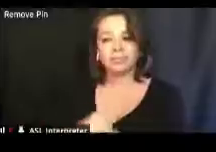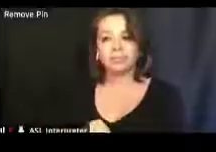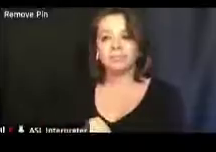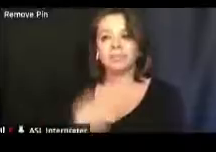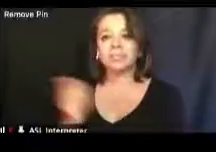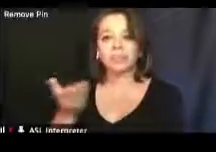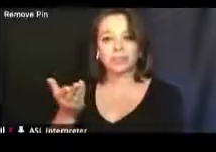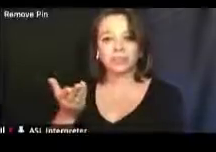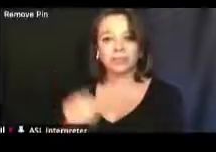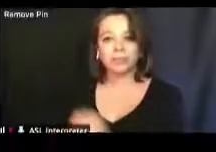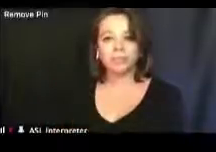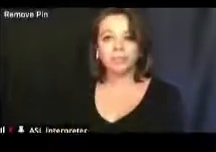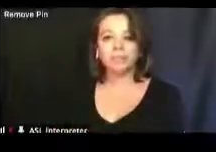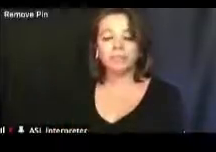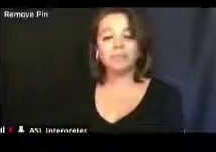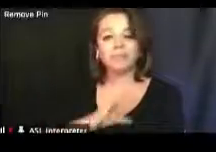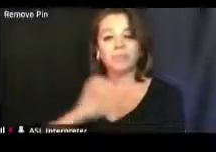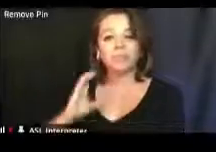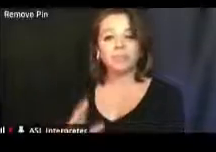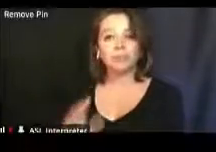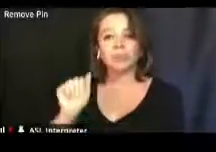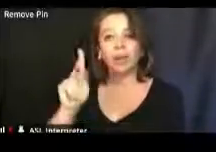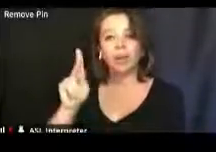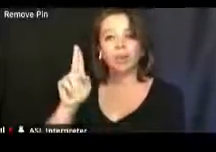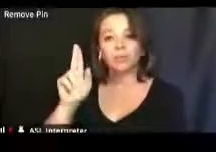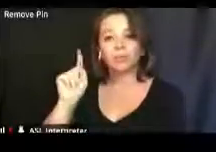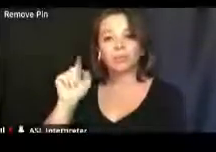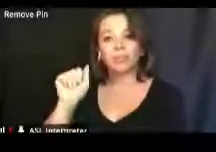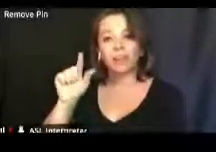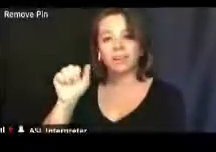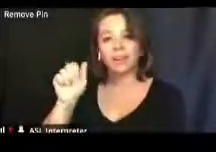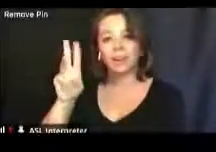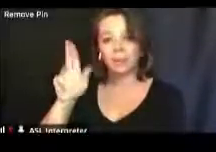Here. Commissioner Kutagawa, Here.